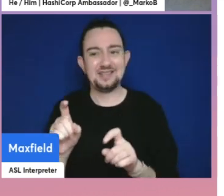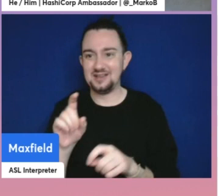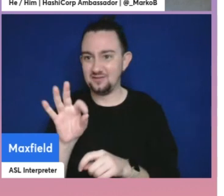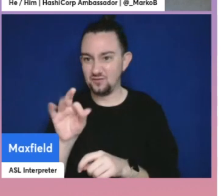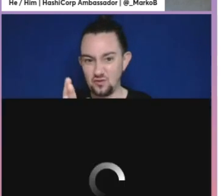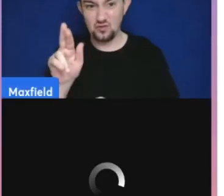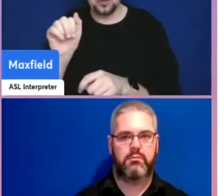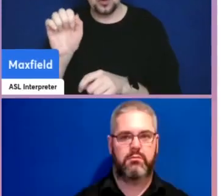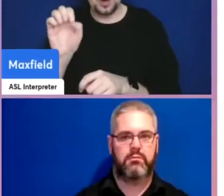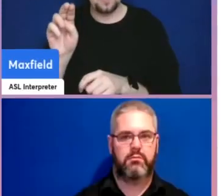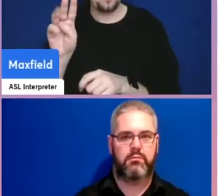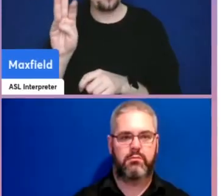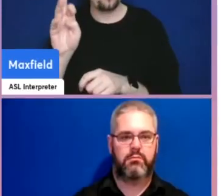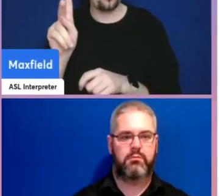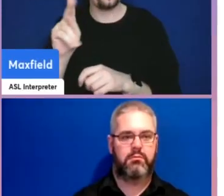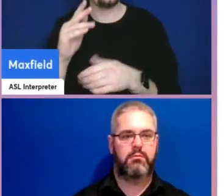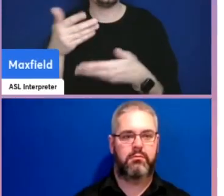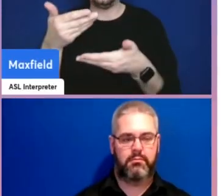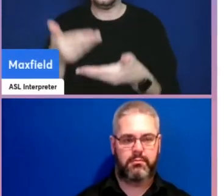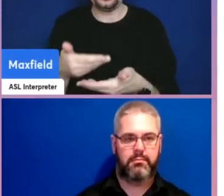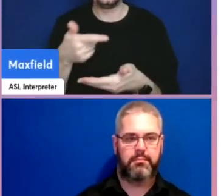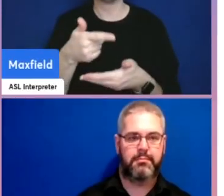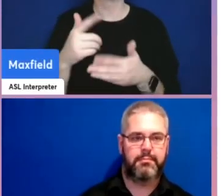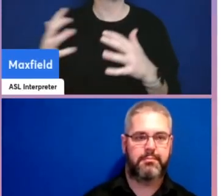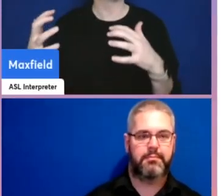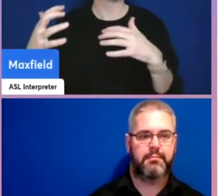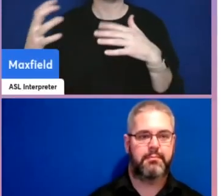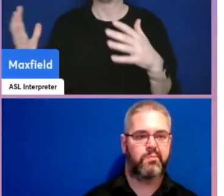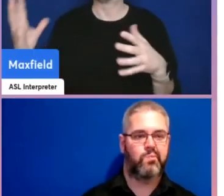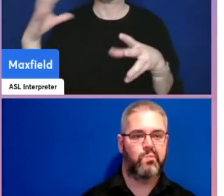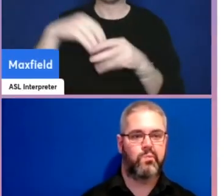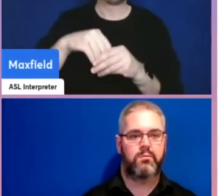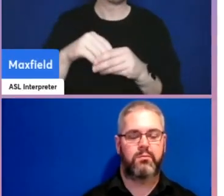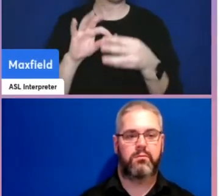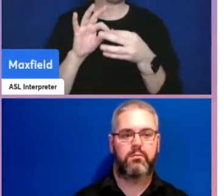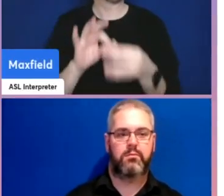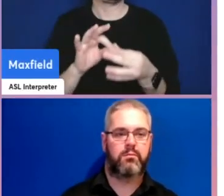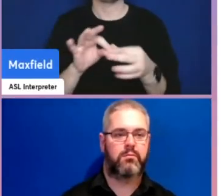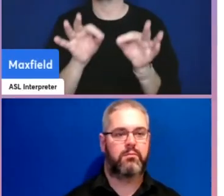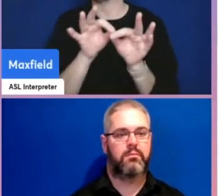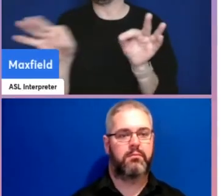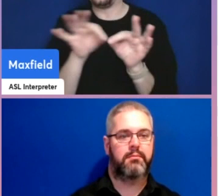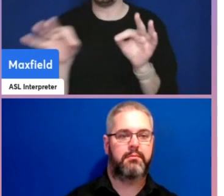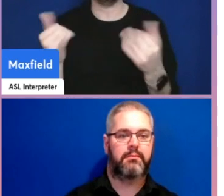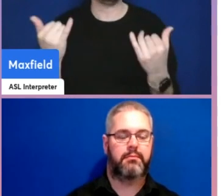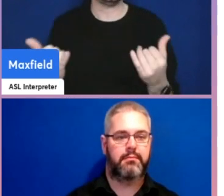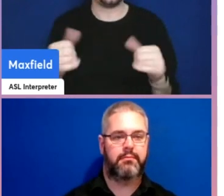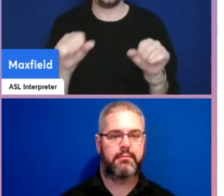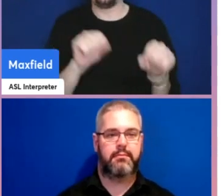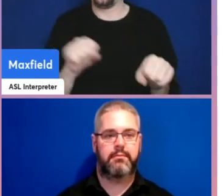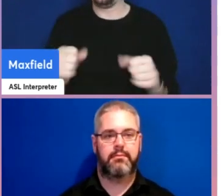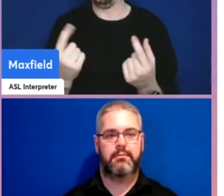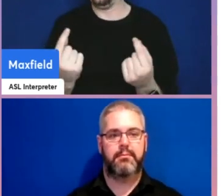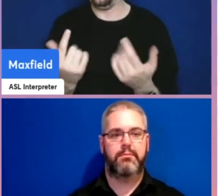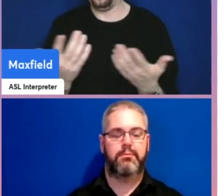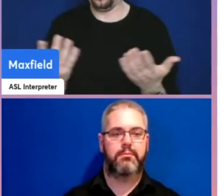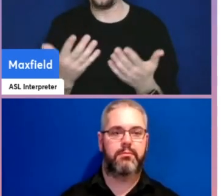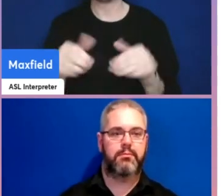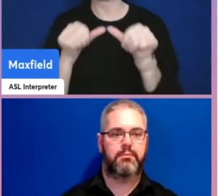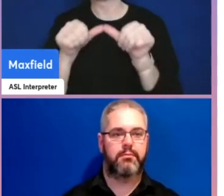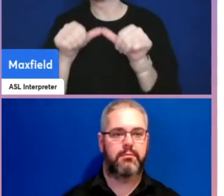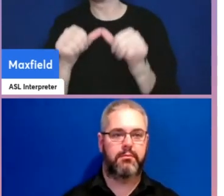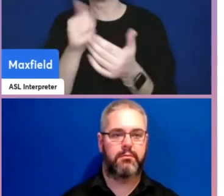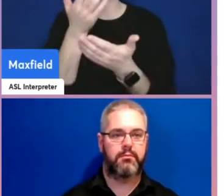Terraform, and it's part of the language now. What it enables you to do is actually consistently validate the functionality